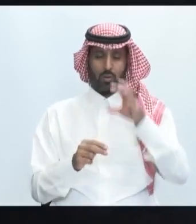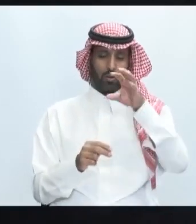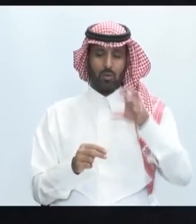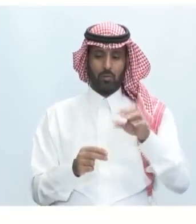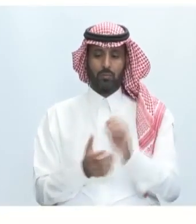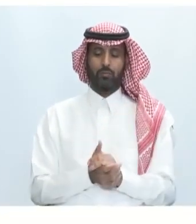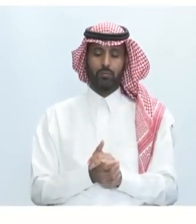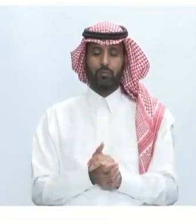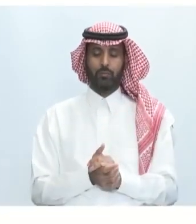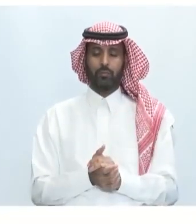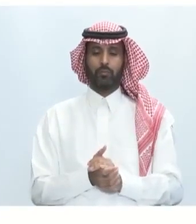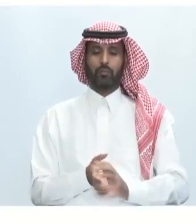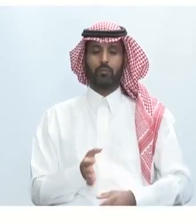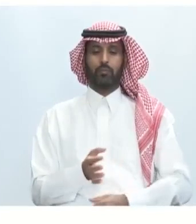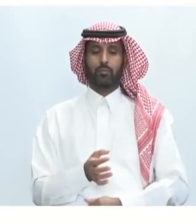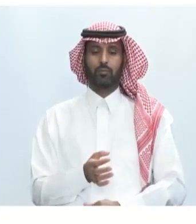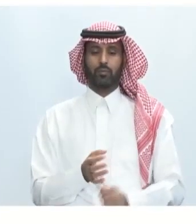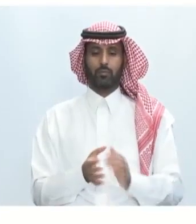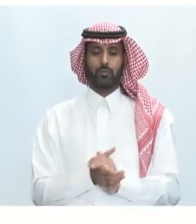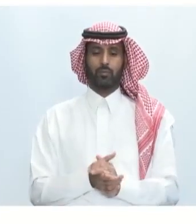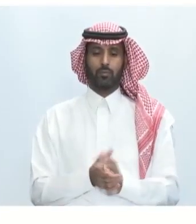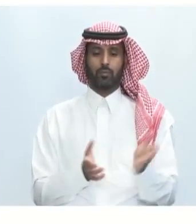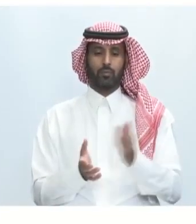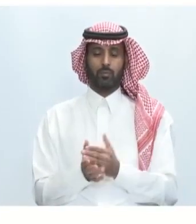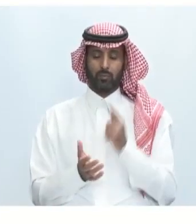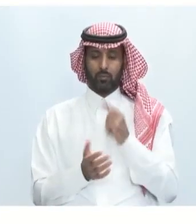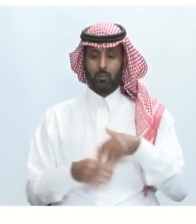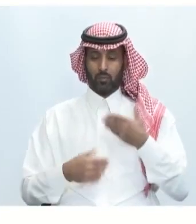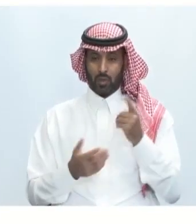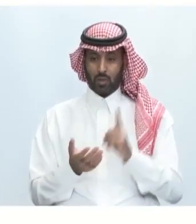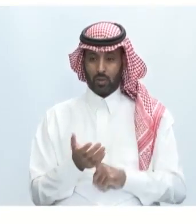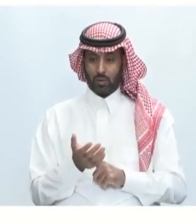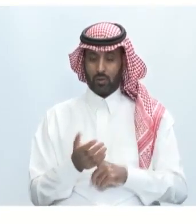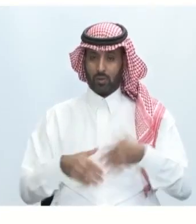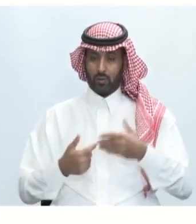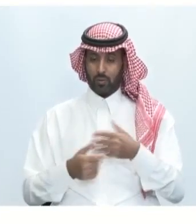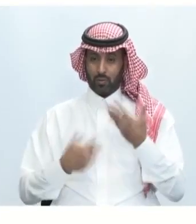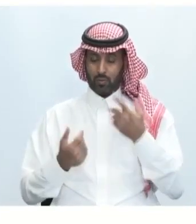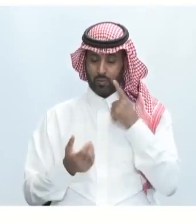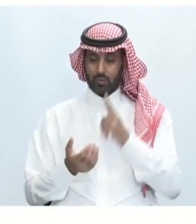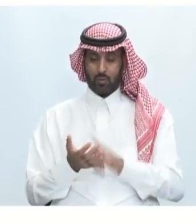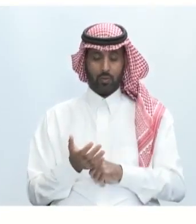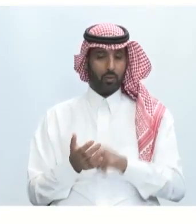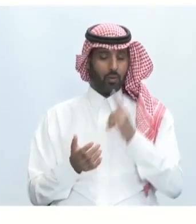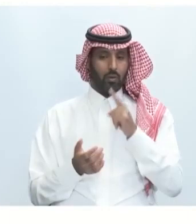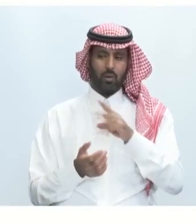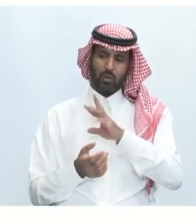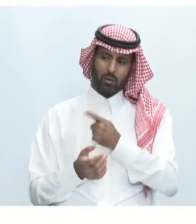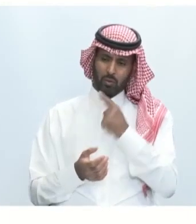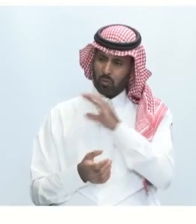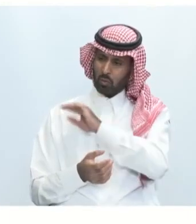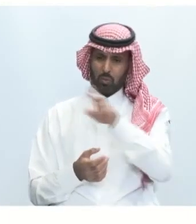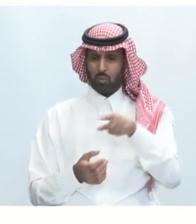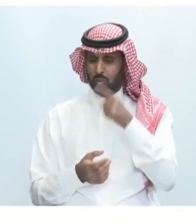and also indirect objects. Here are fun facts for you. Many people assume that teens